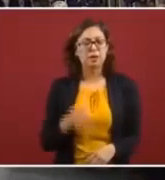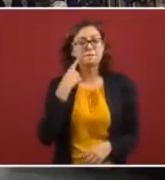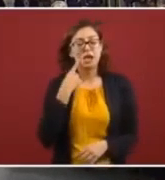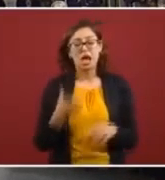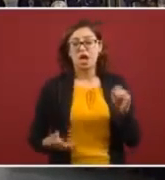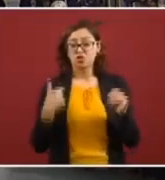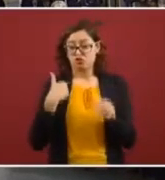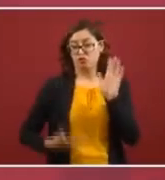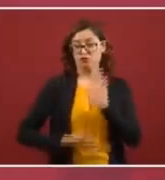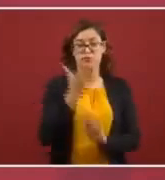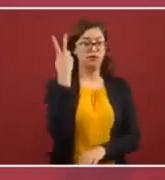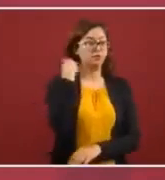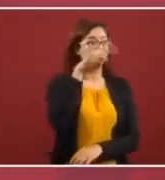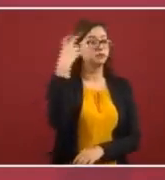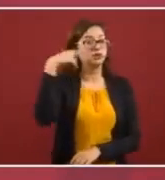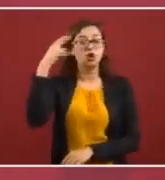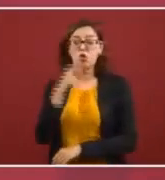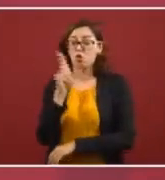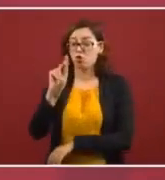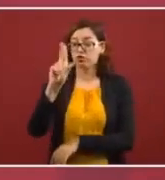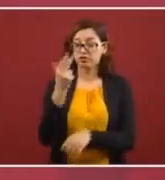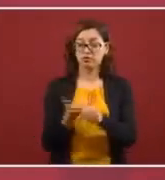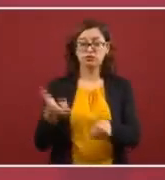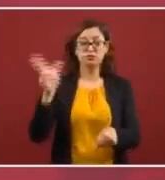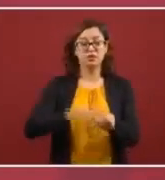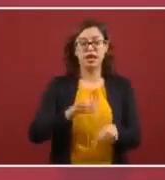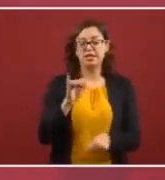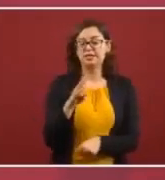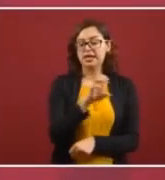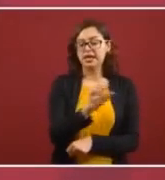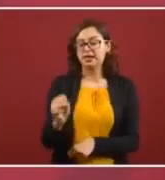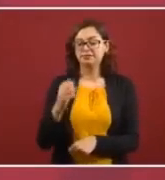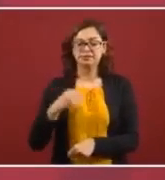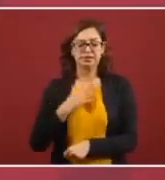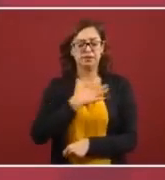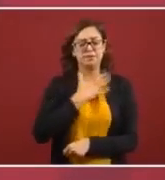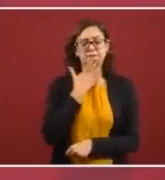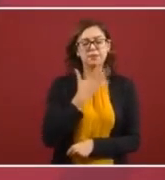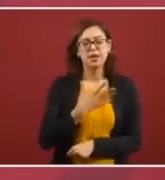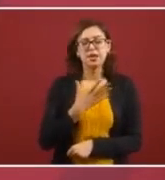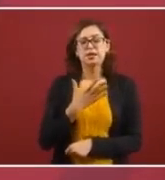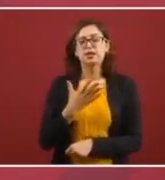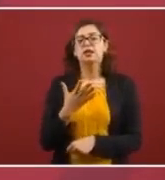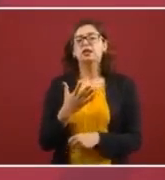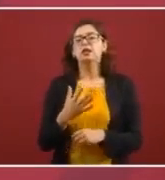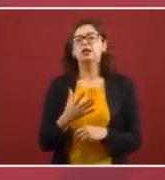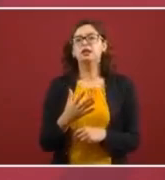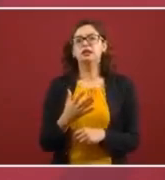Now that we visited the 80 hospitals, the program that